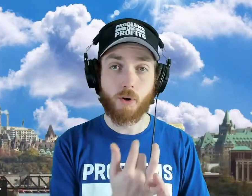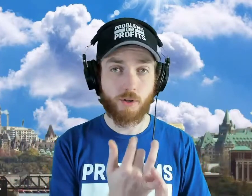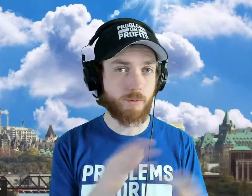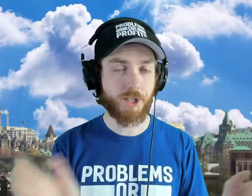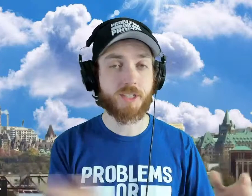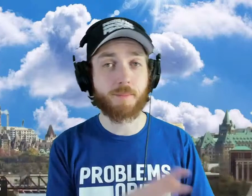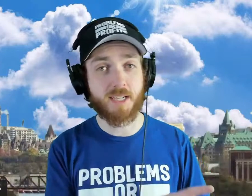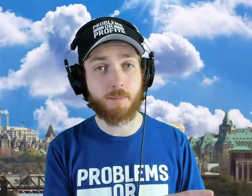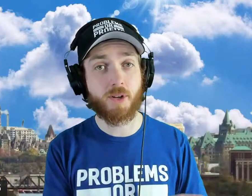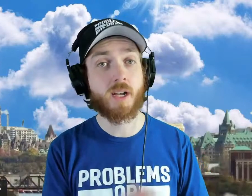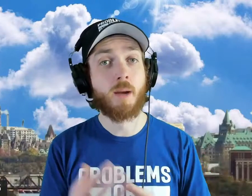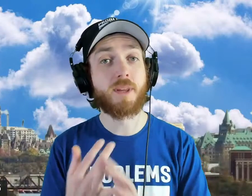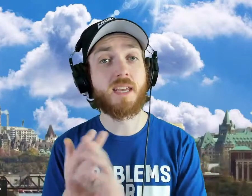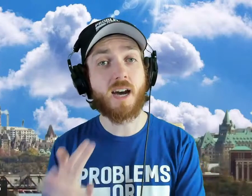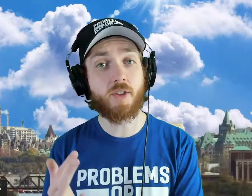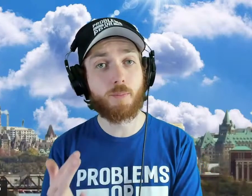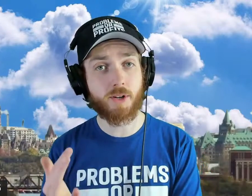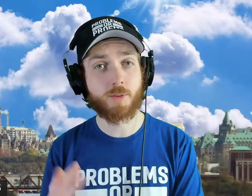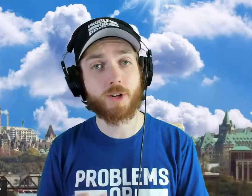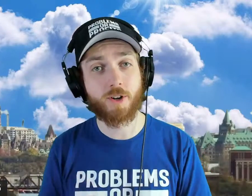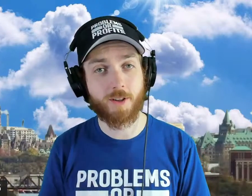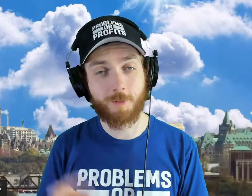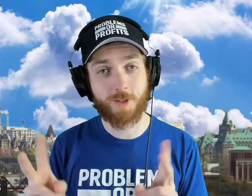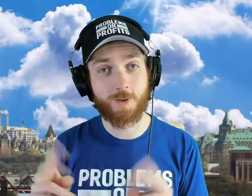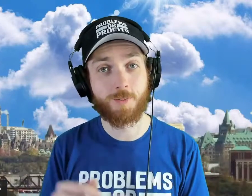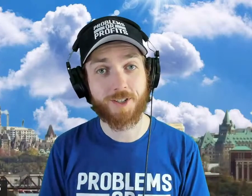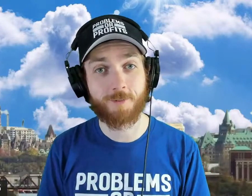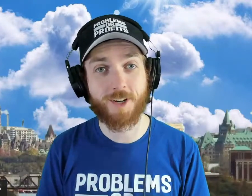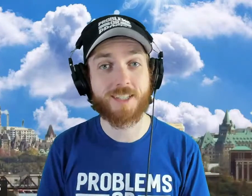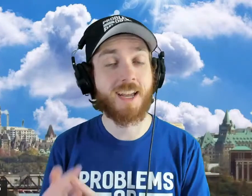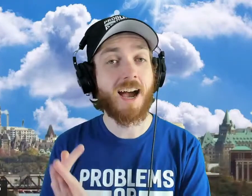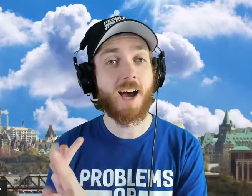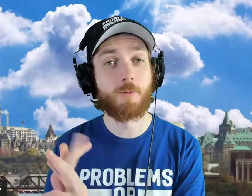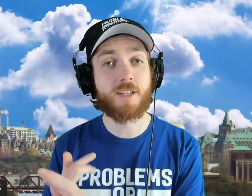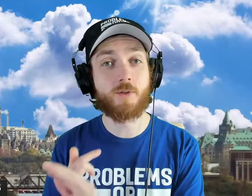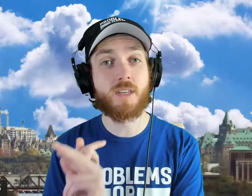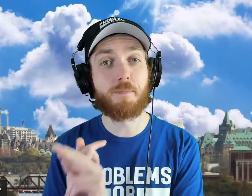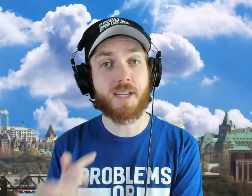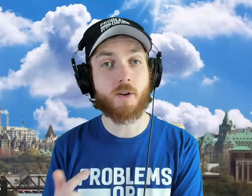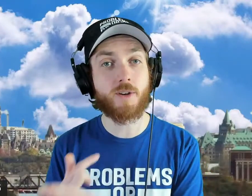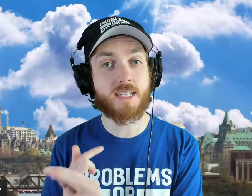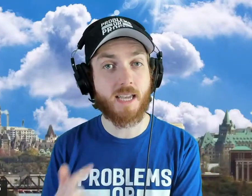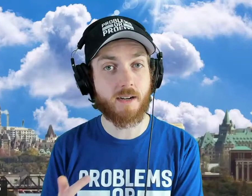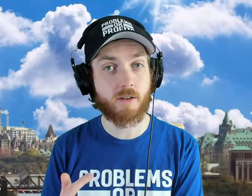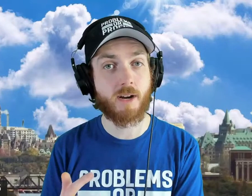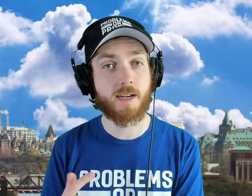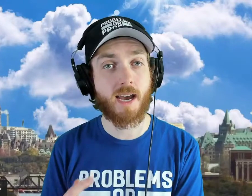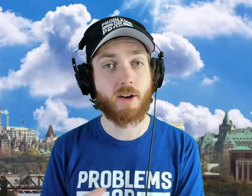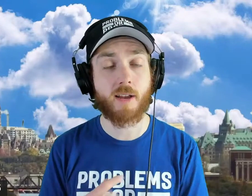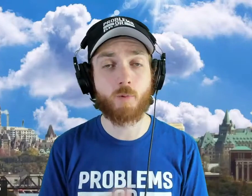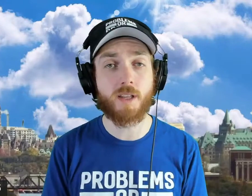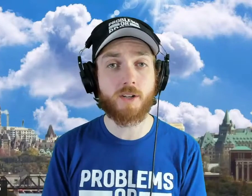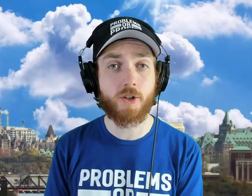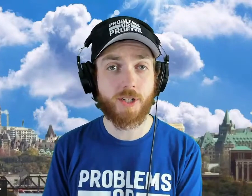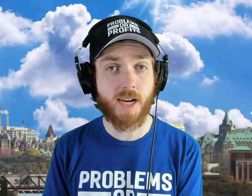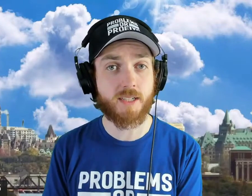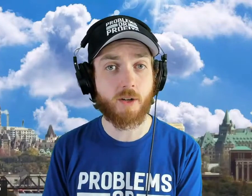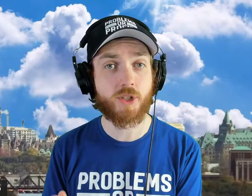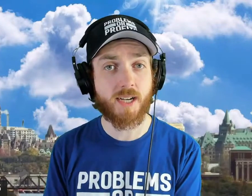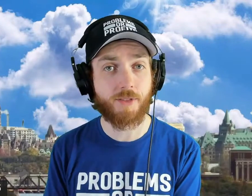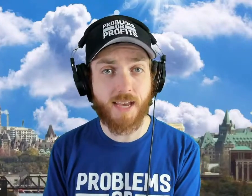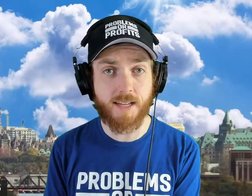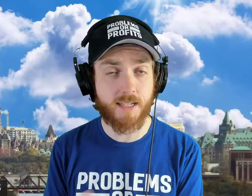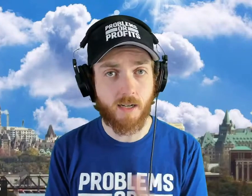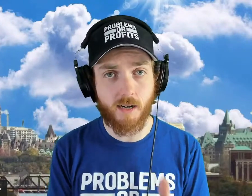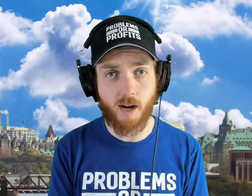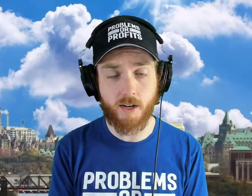reading Bold, which is an amazing book. But the other book that we do 2 books at once. We do the Bitcoin Standard right now. And I really encourage you guys to go